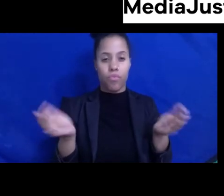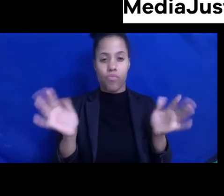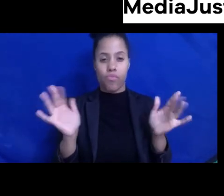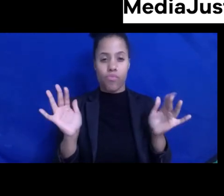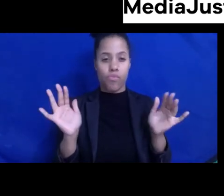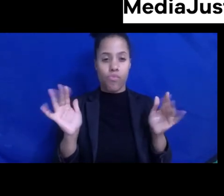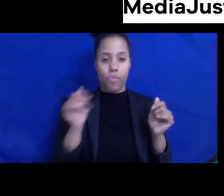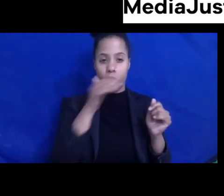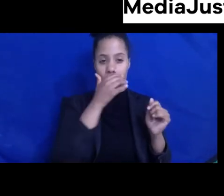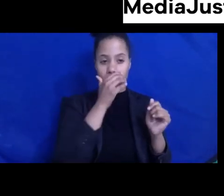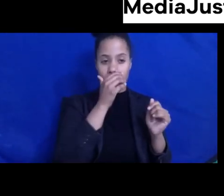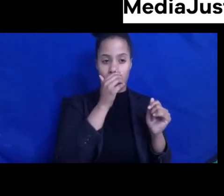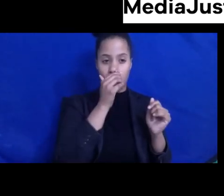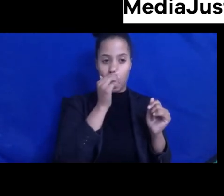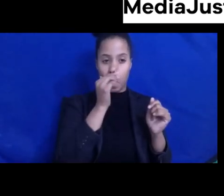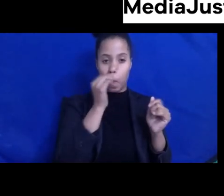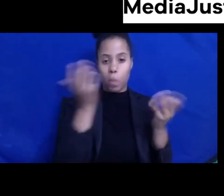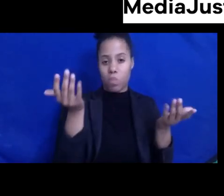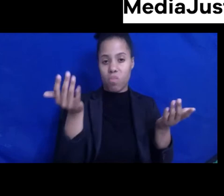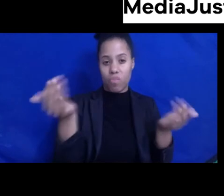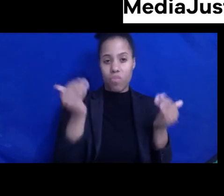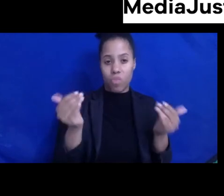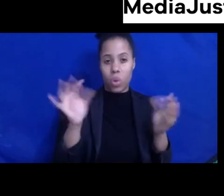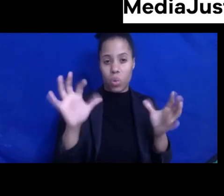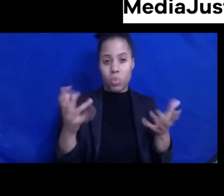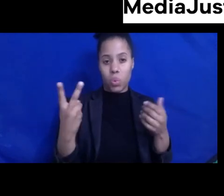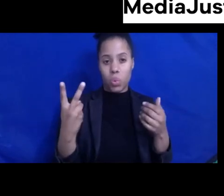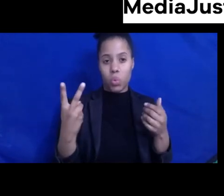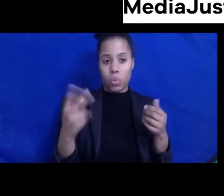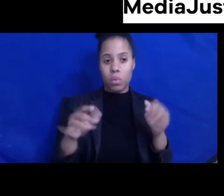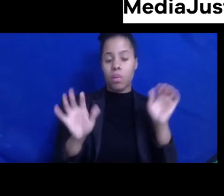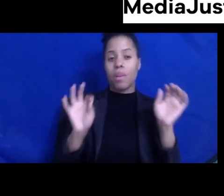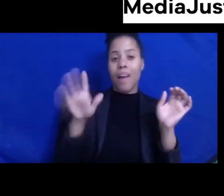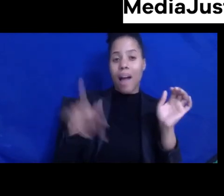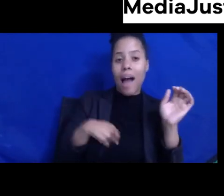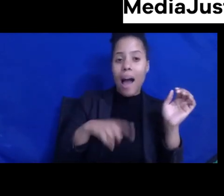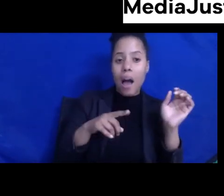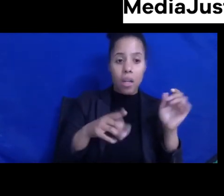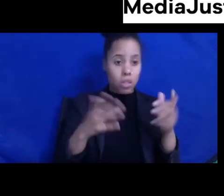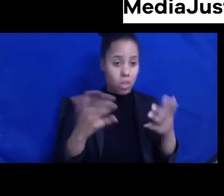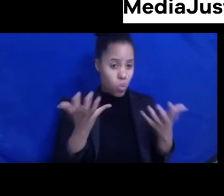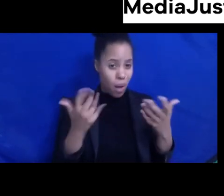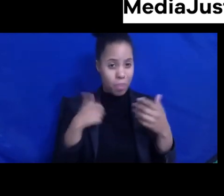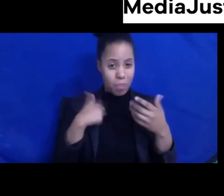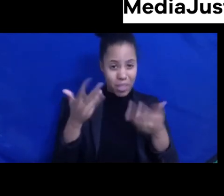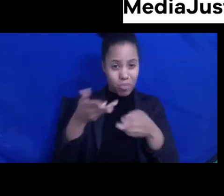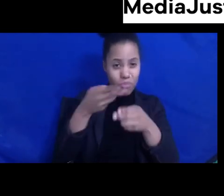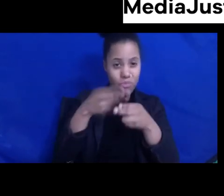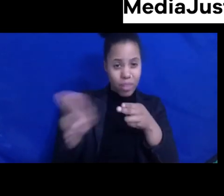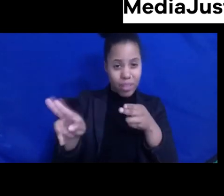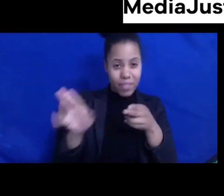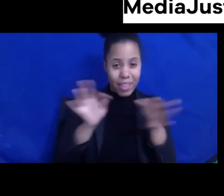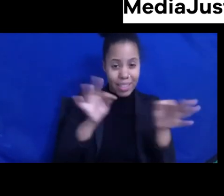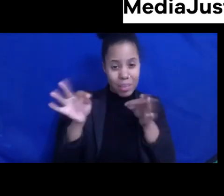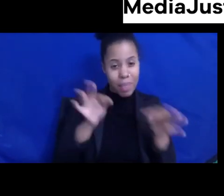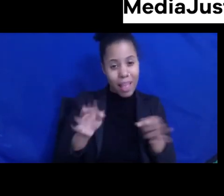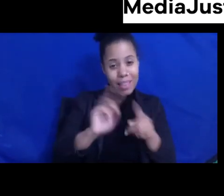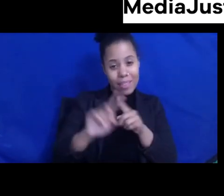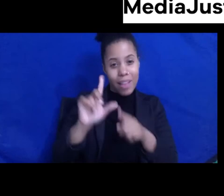we can start with. Go ahead. Do you want me to like just briefly kind of explain what the Lantern Laws were